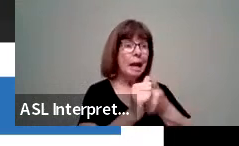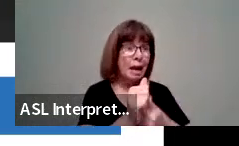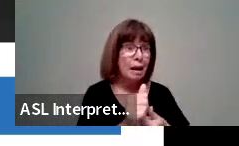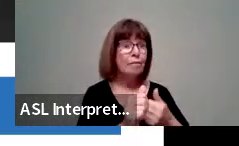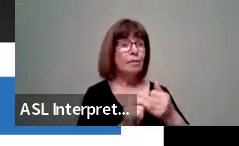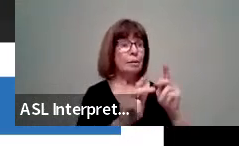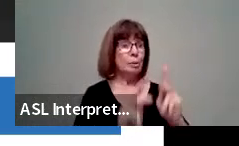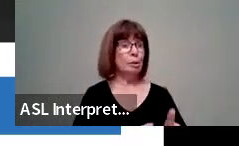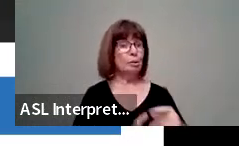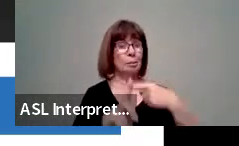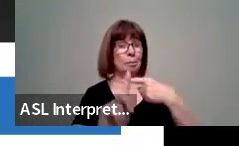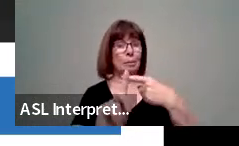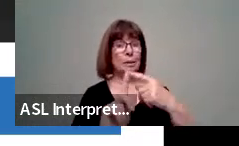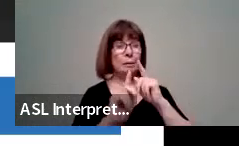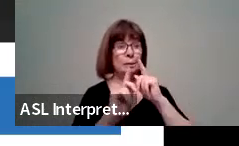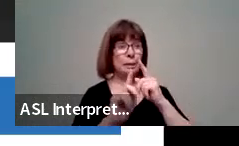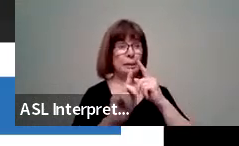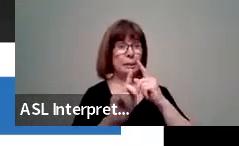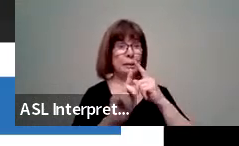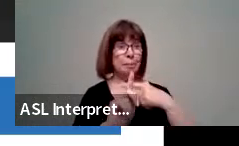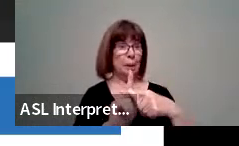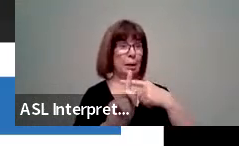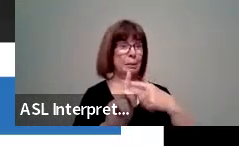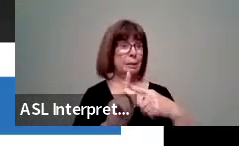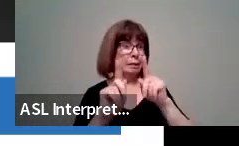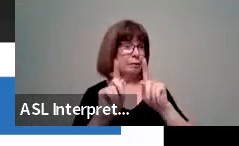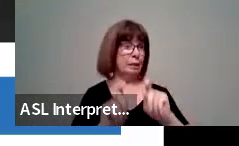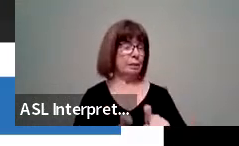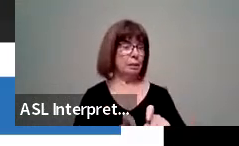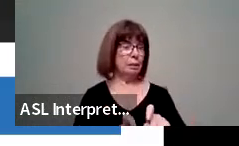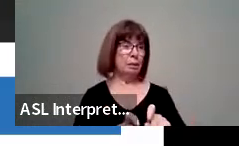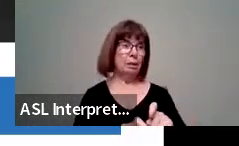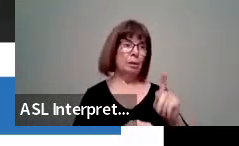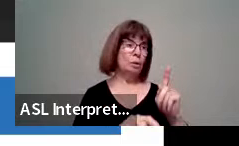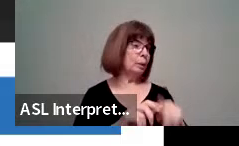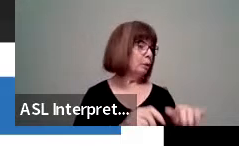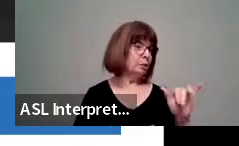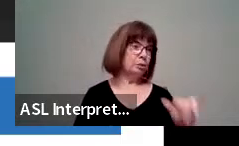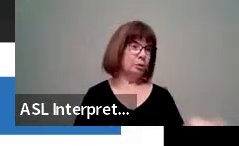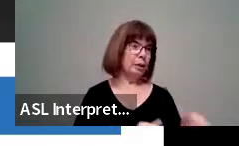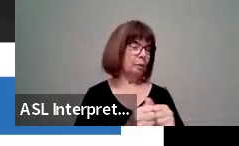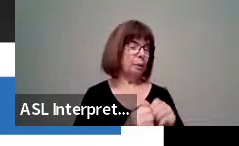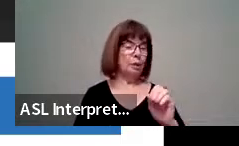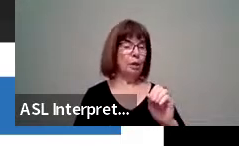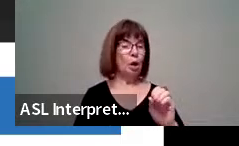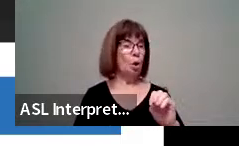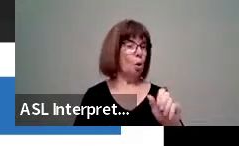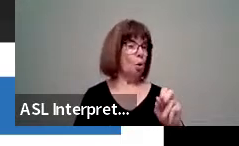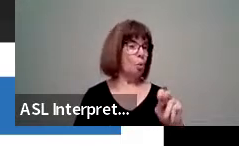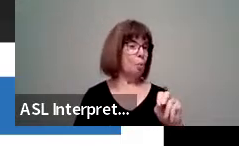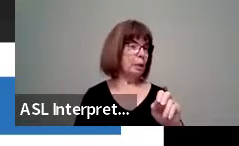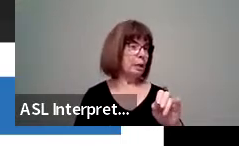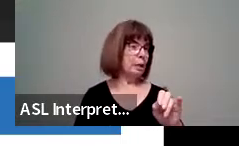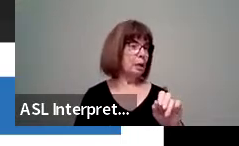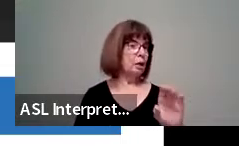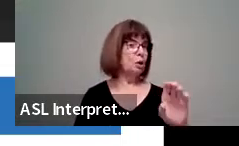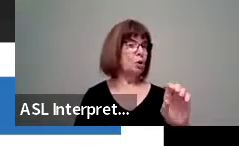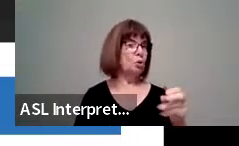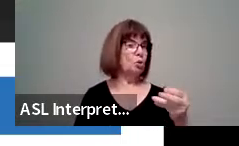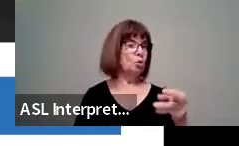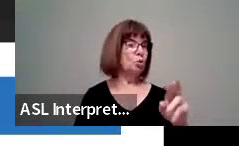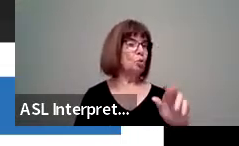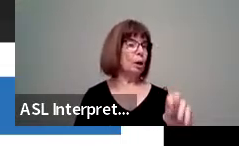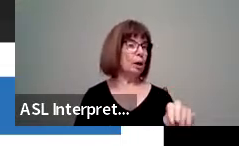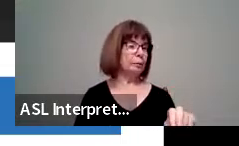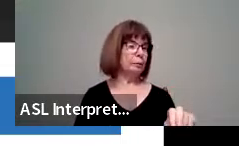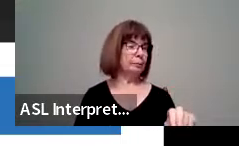COVID test. We were no longer able to do that, especially with Omicron. And right now we're at a point